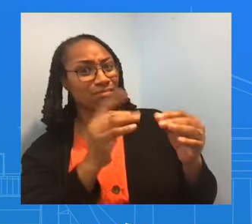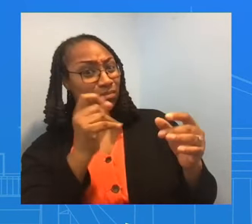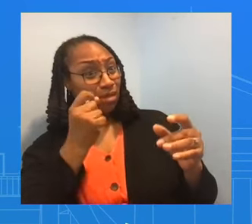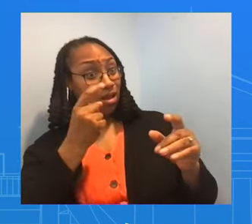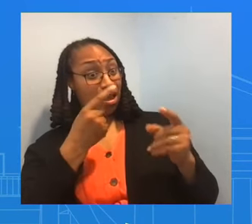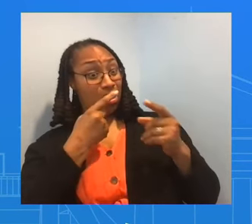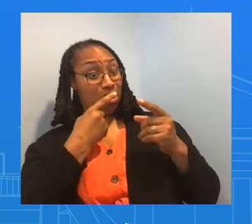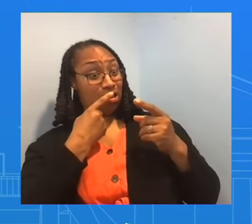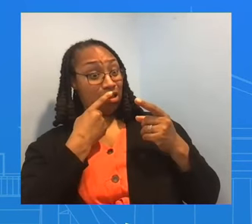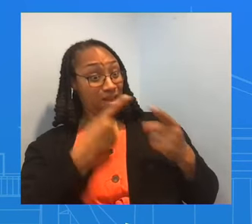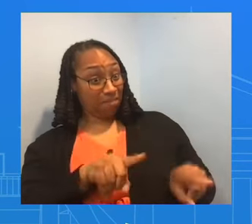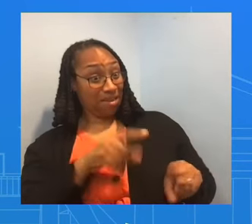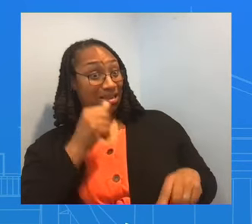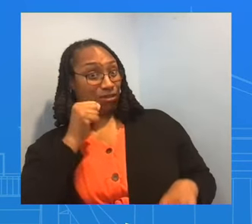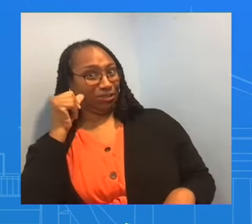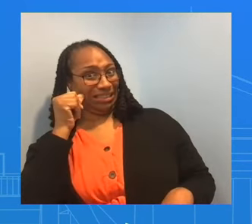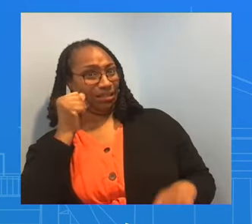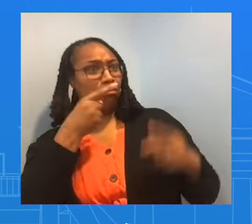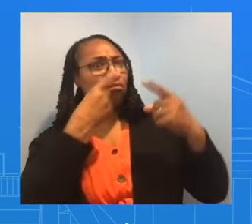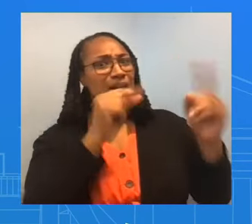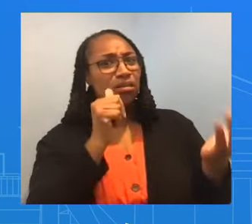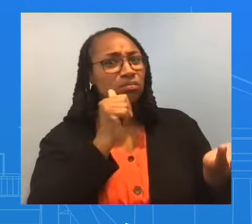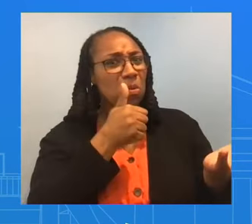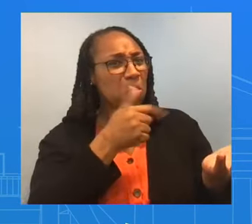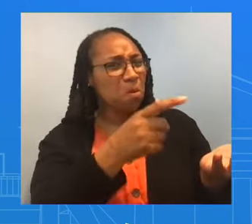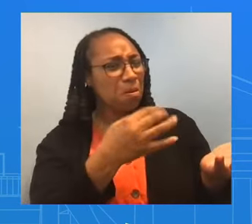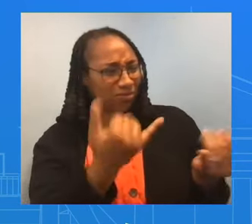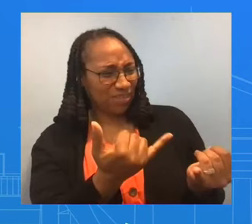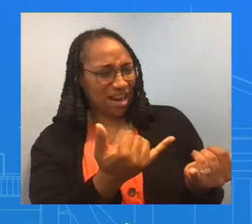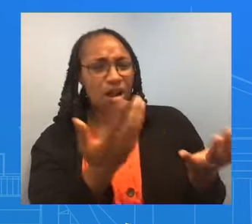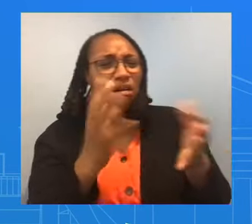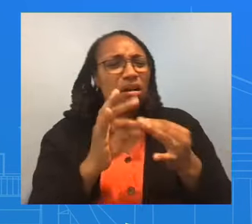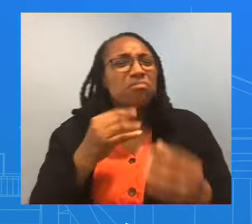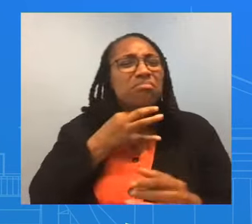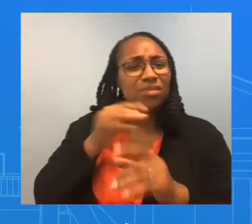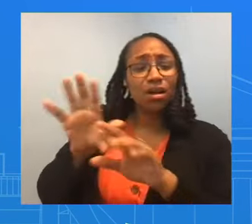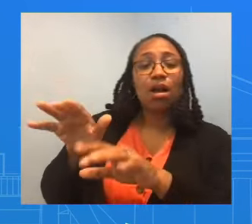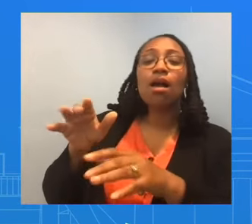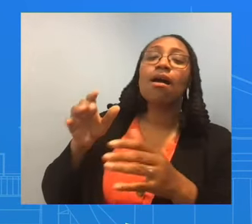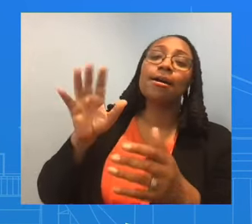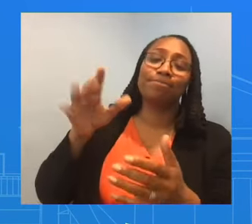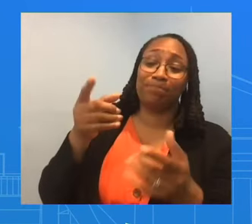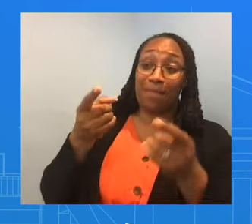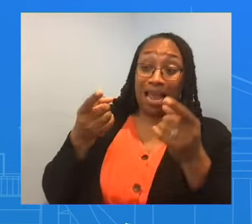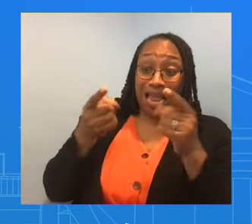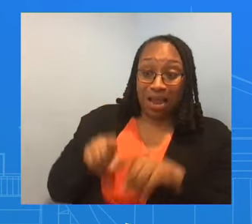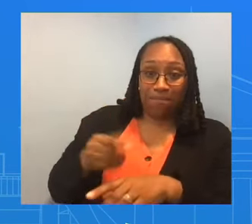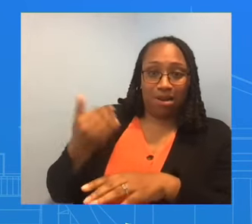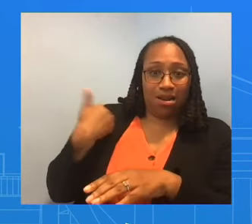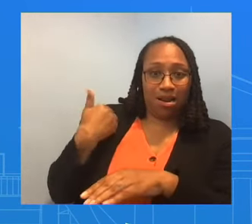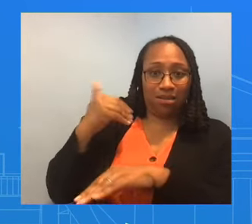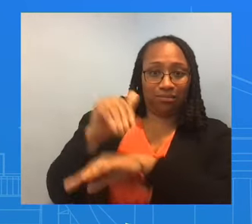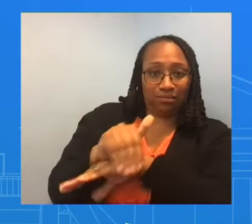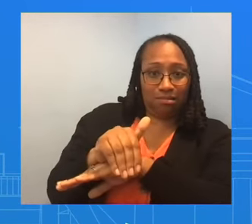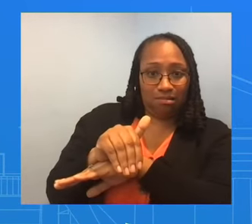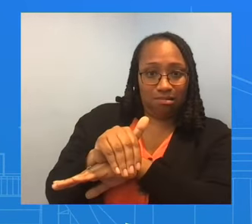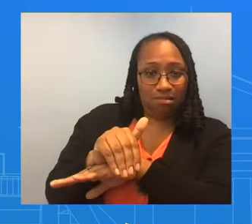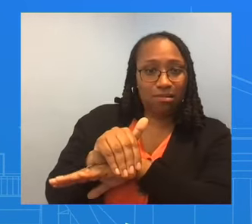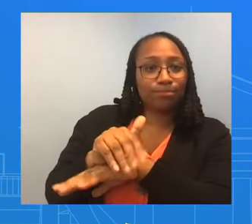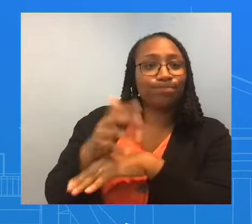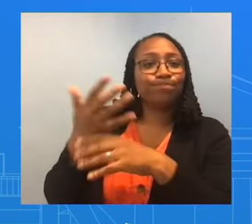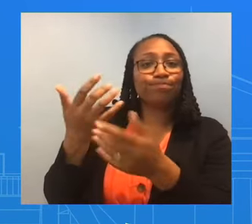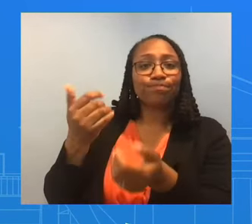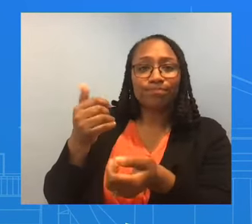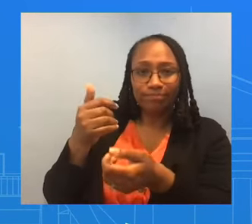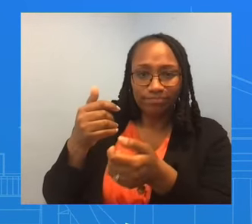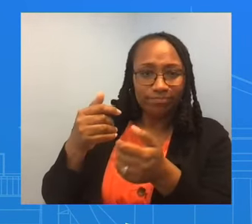Min, occurred last night. And as you also just stated, we released the memo that was written to me